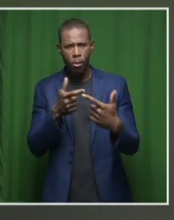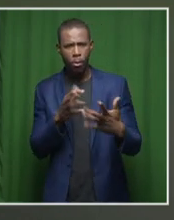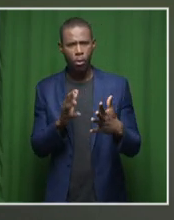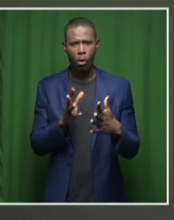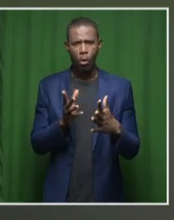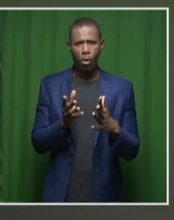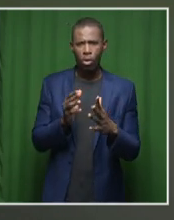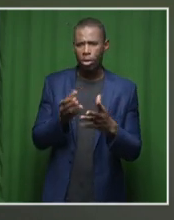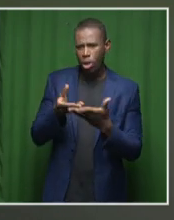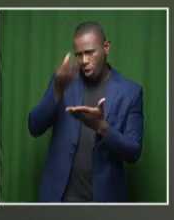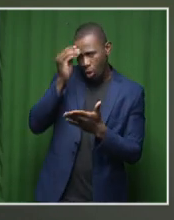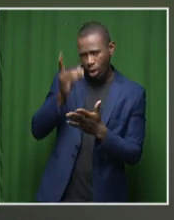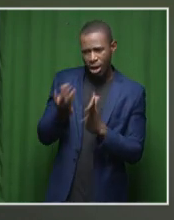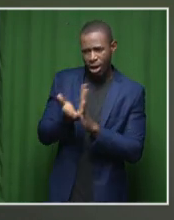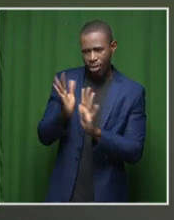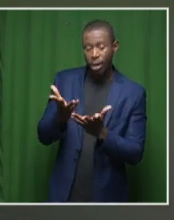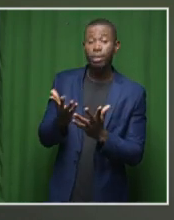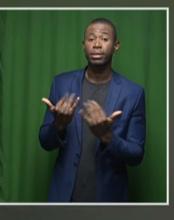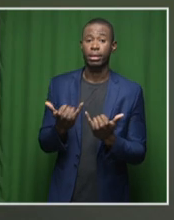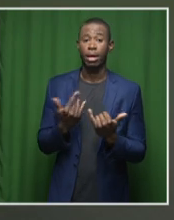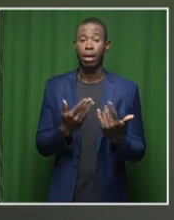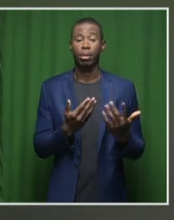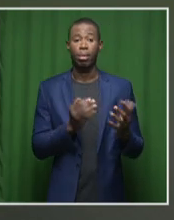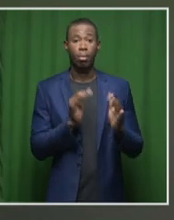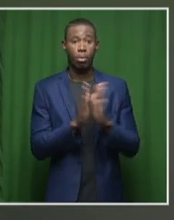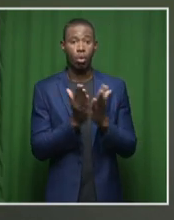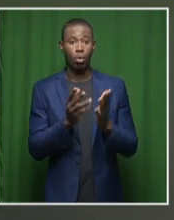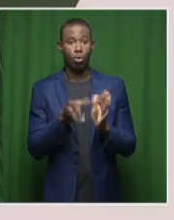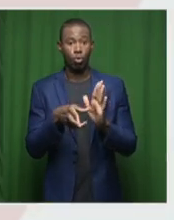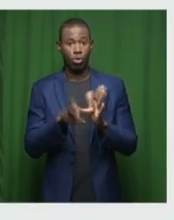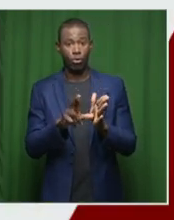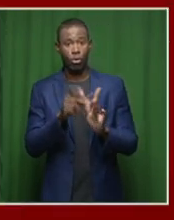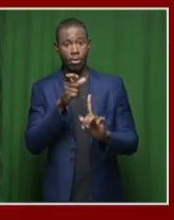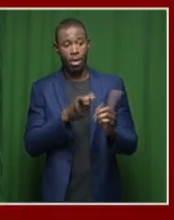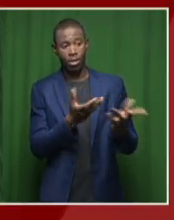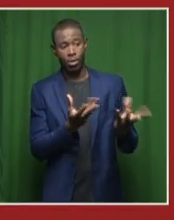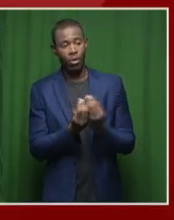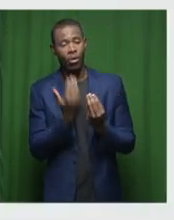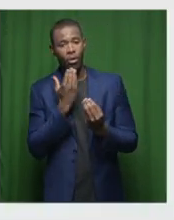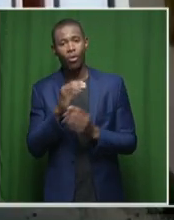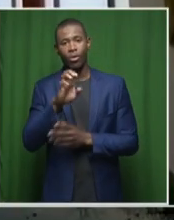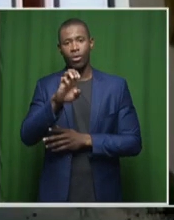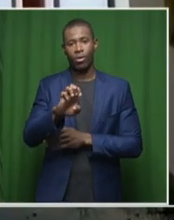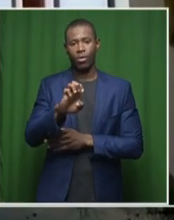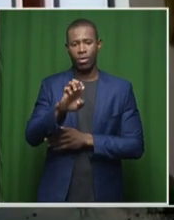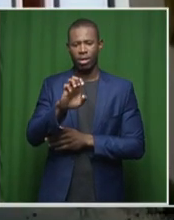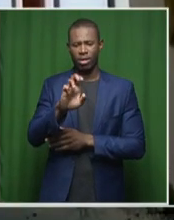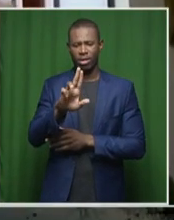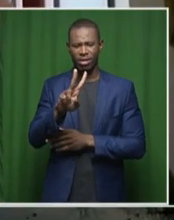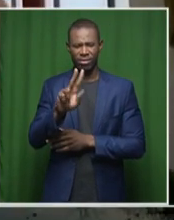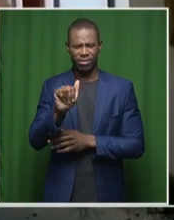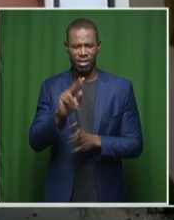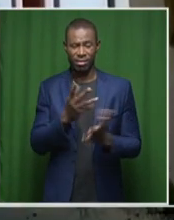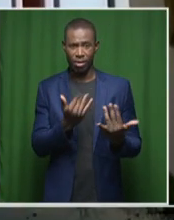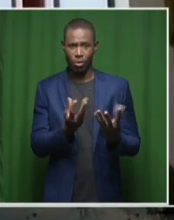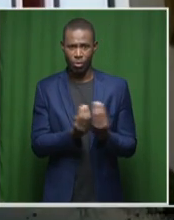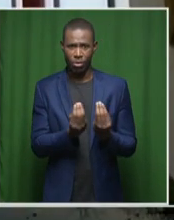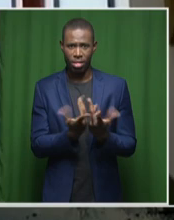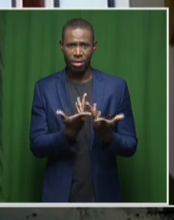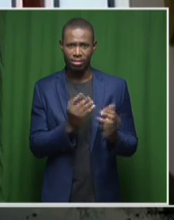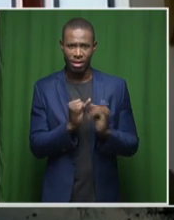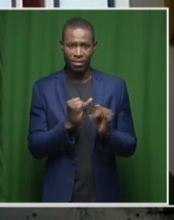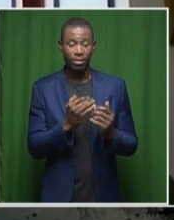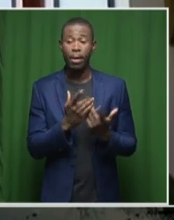joined virtually by the co-author Evert Kleynhans. Evert, a very good morning. Thank you so much for joining us. Welcome. Morning, Sipiwe. Thank you very much